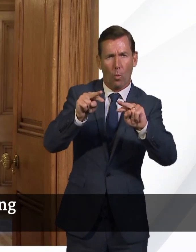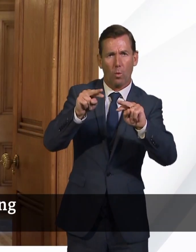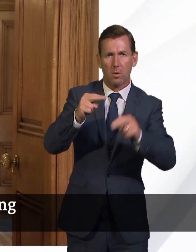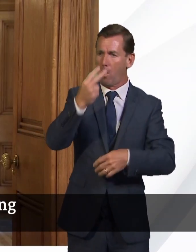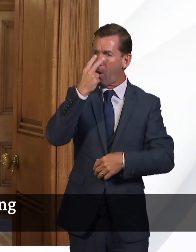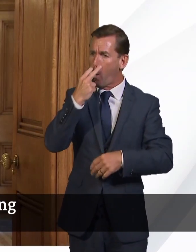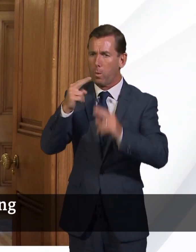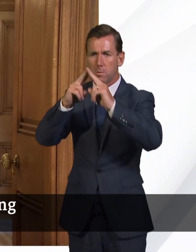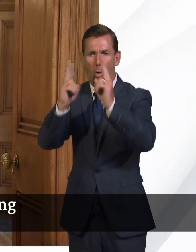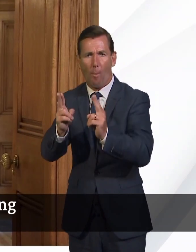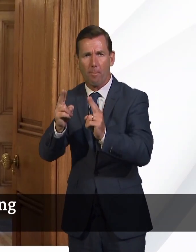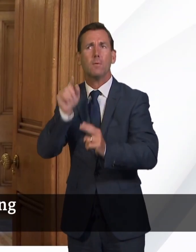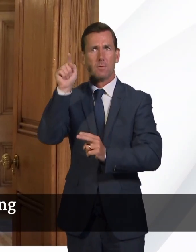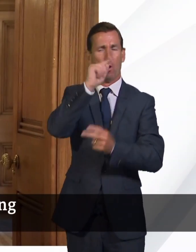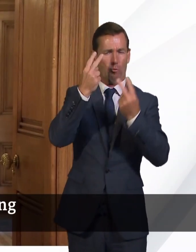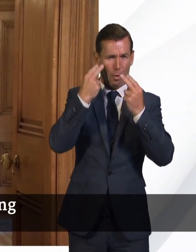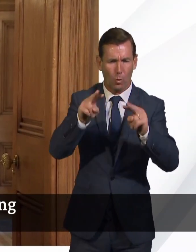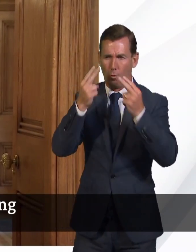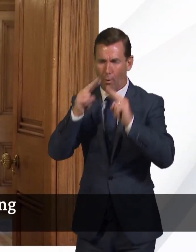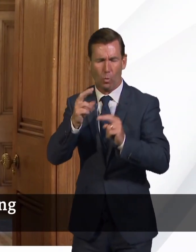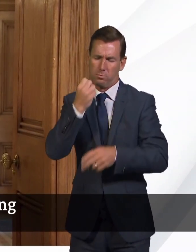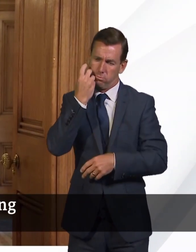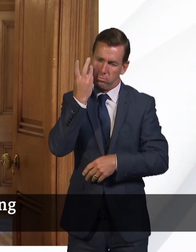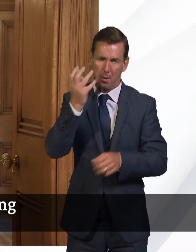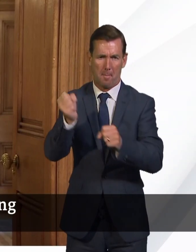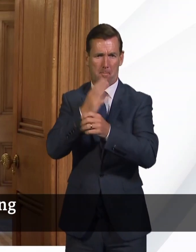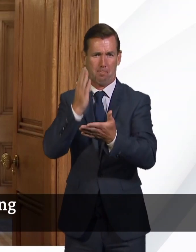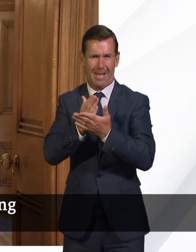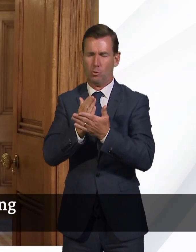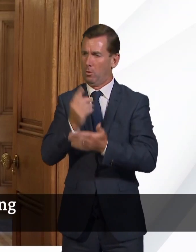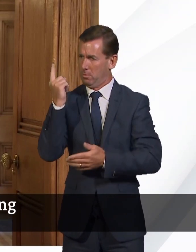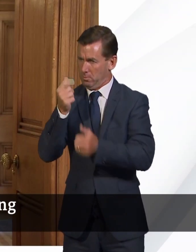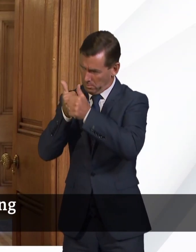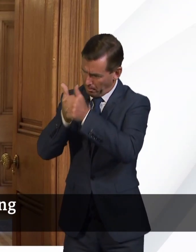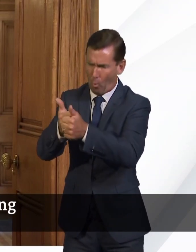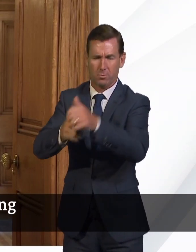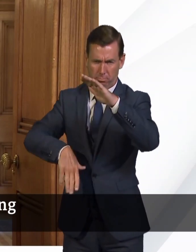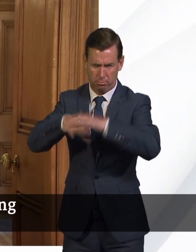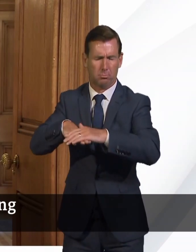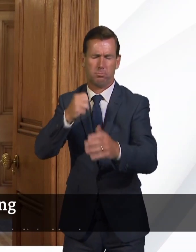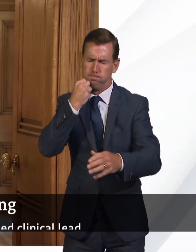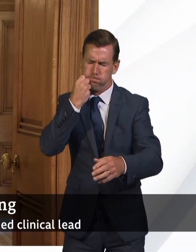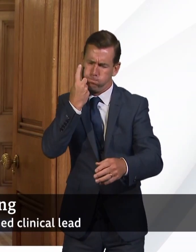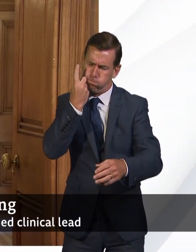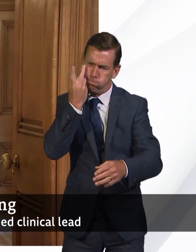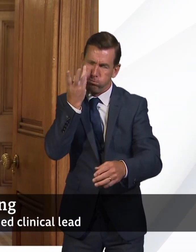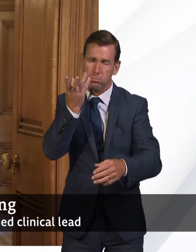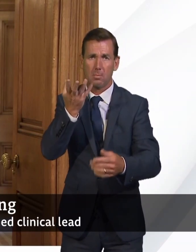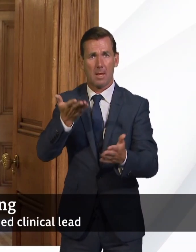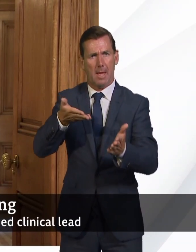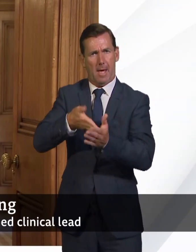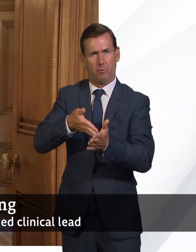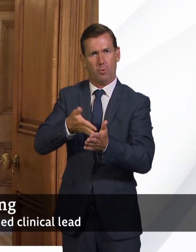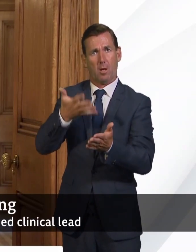reviews ensure that every care home gets the support they need every single day. And we're requiring care homes to ensure the flow